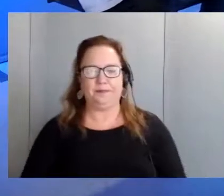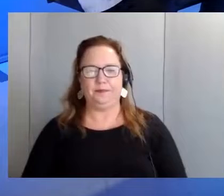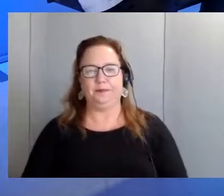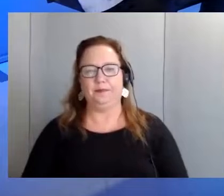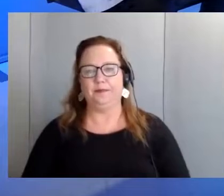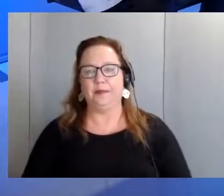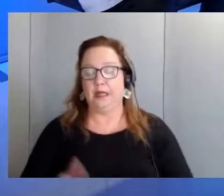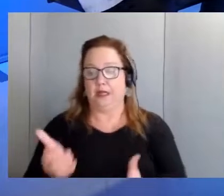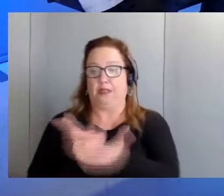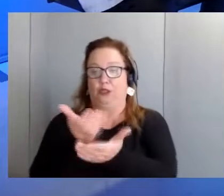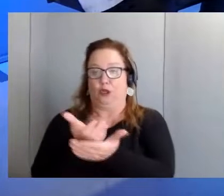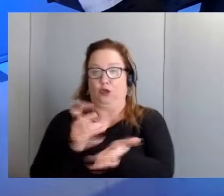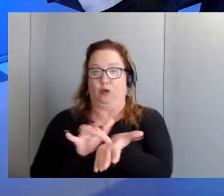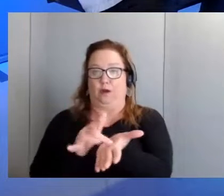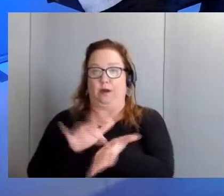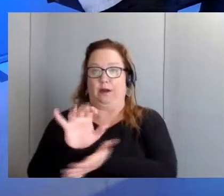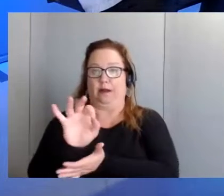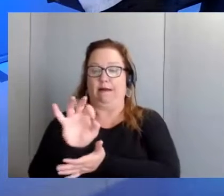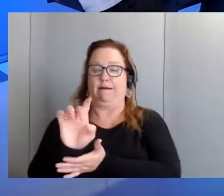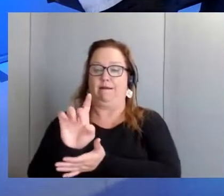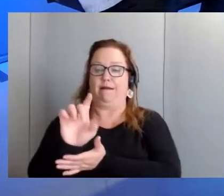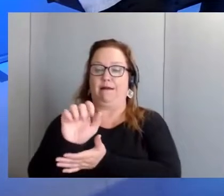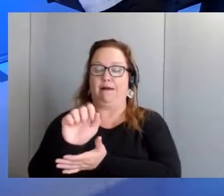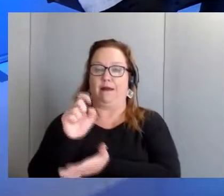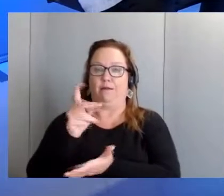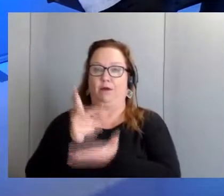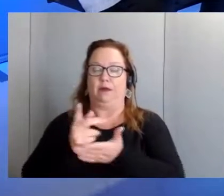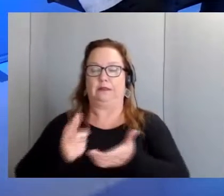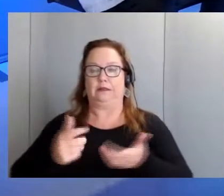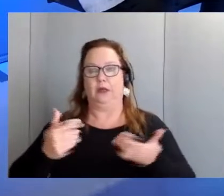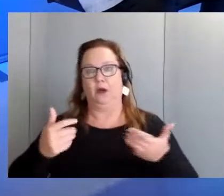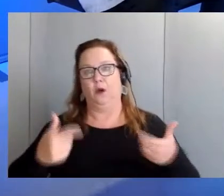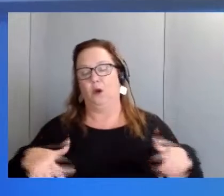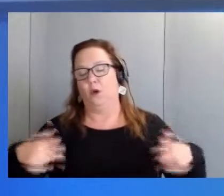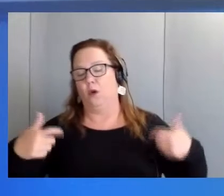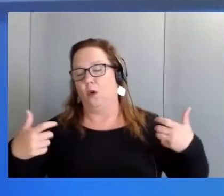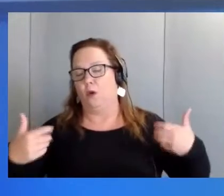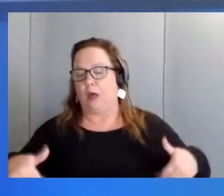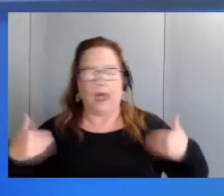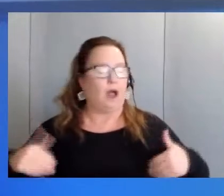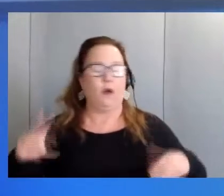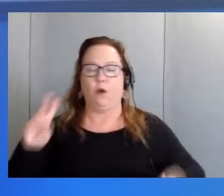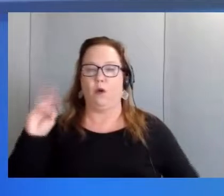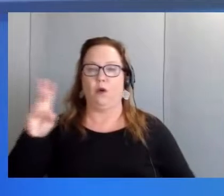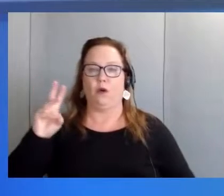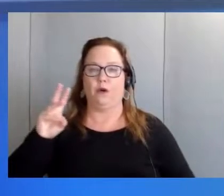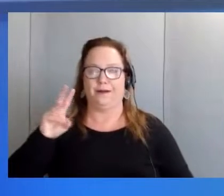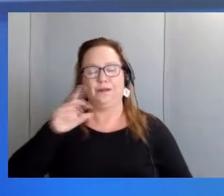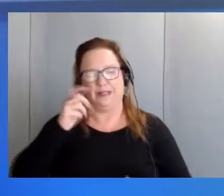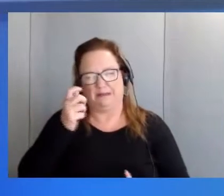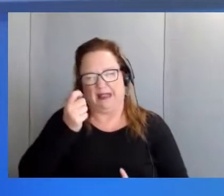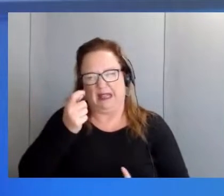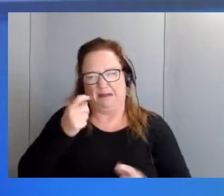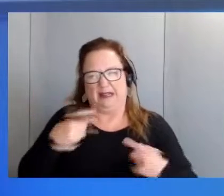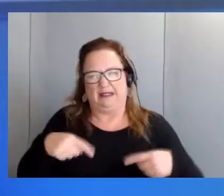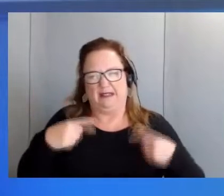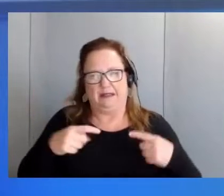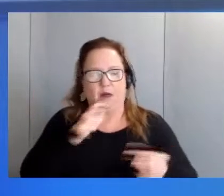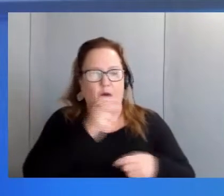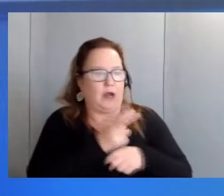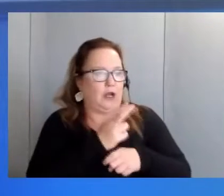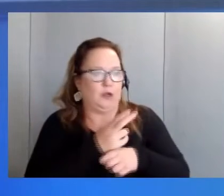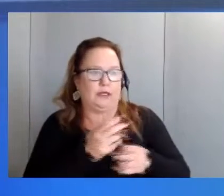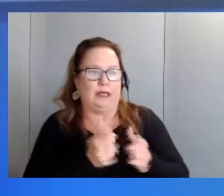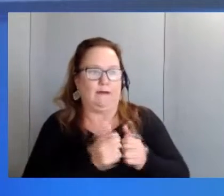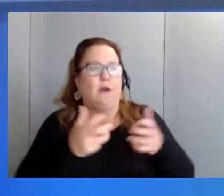new drug approved by the FDA. That's a huge deal. It is surrounded by controversy. We're not using it very much